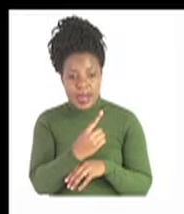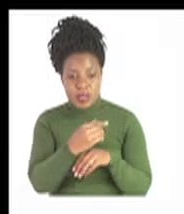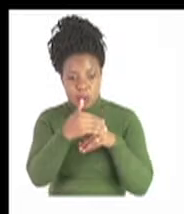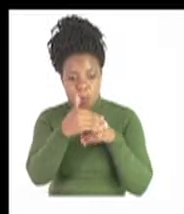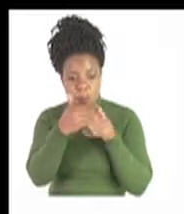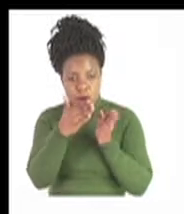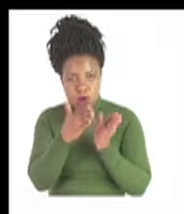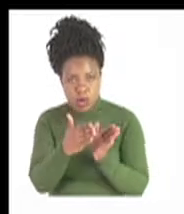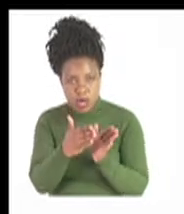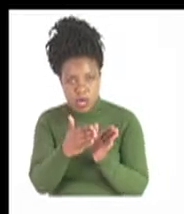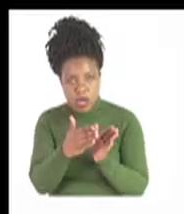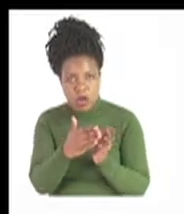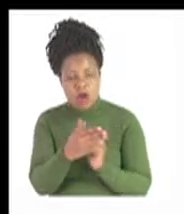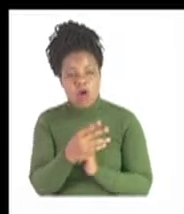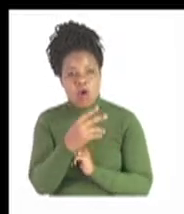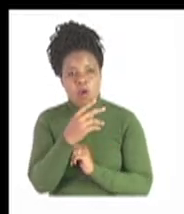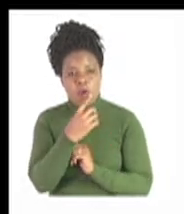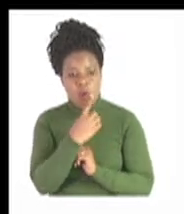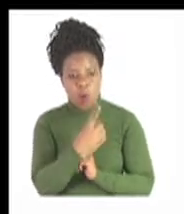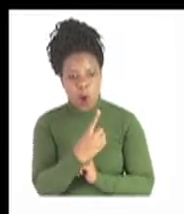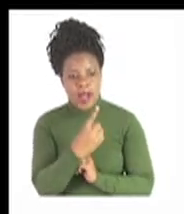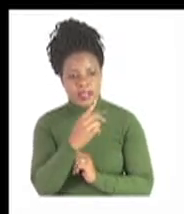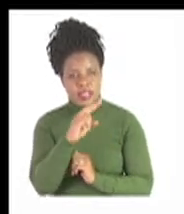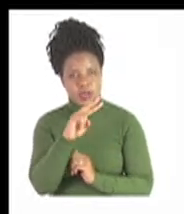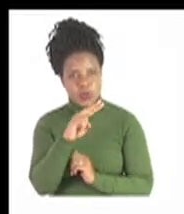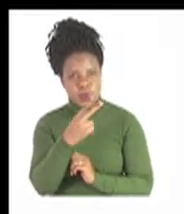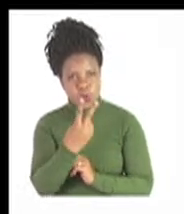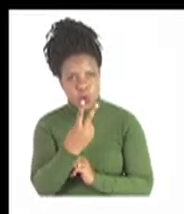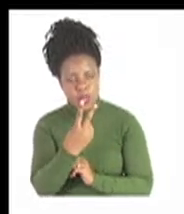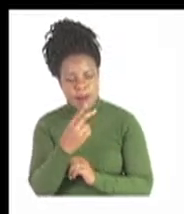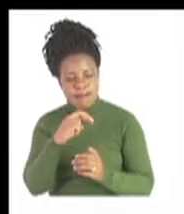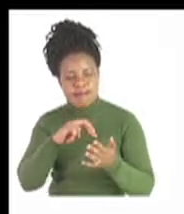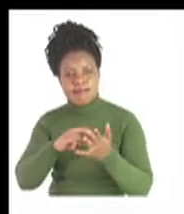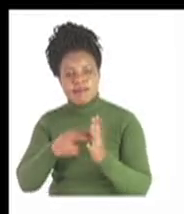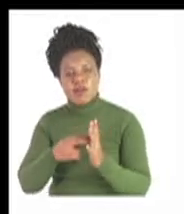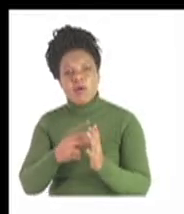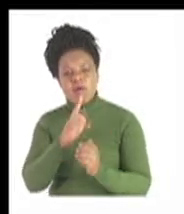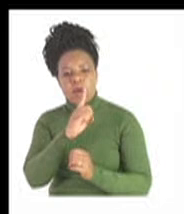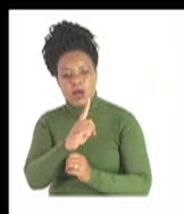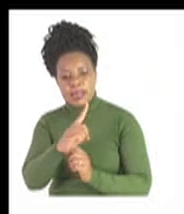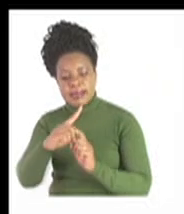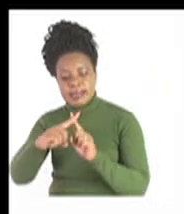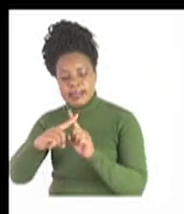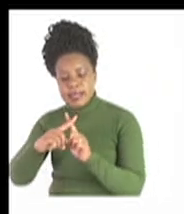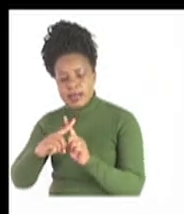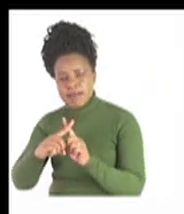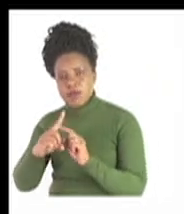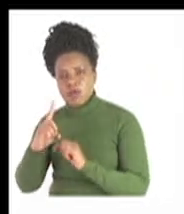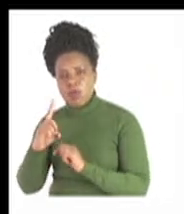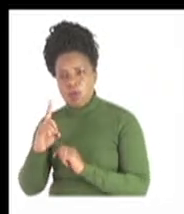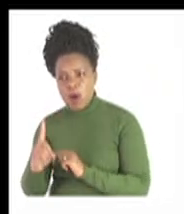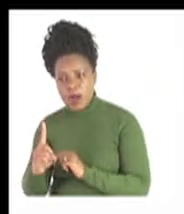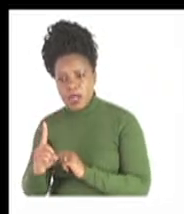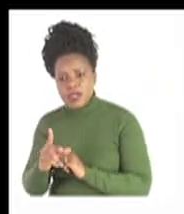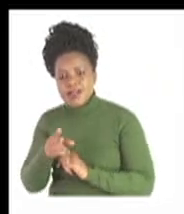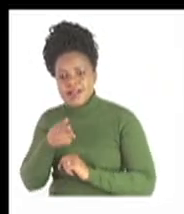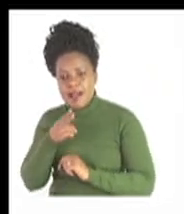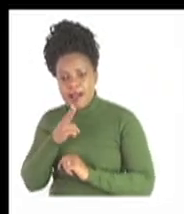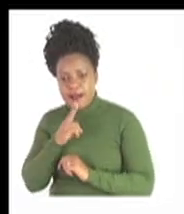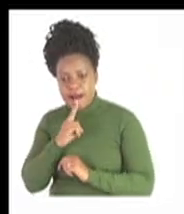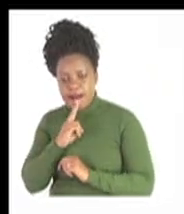1 times 1 to give you the product or the square number as 1. So 1 is a square